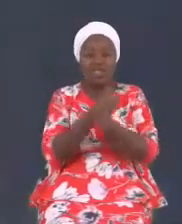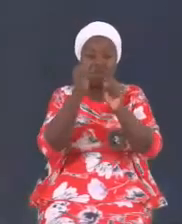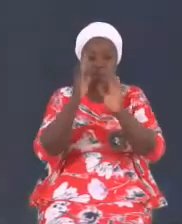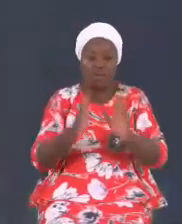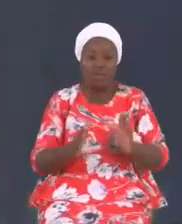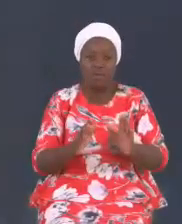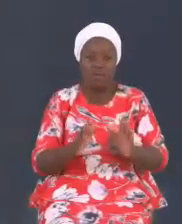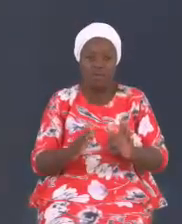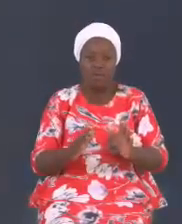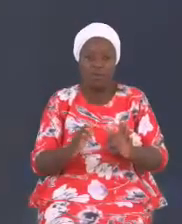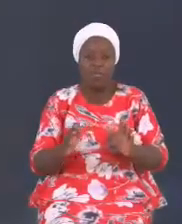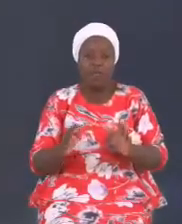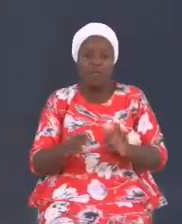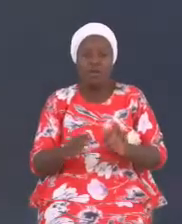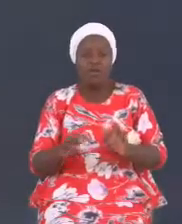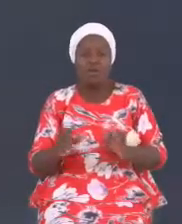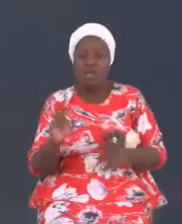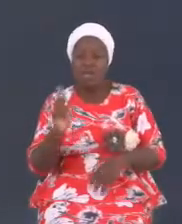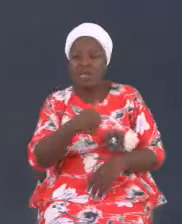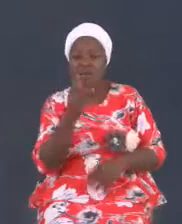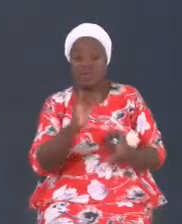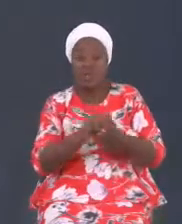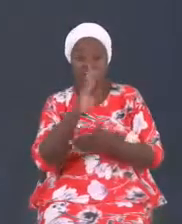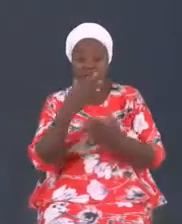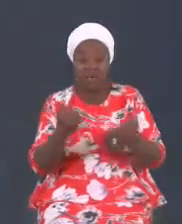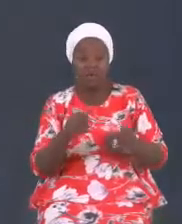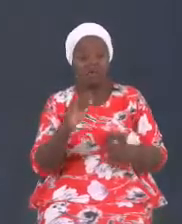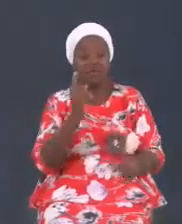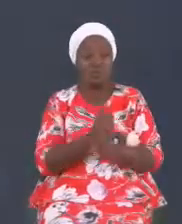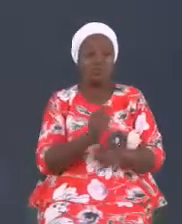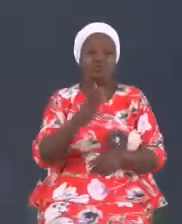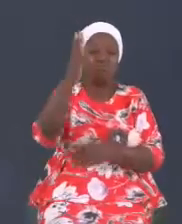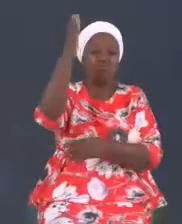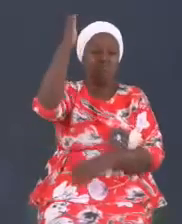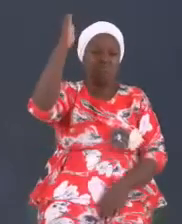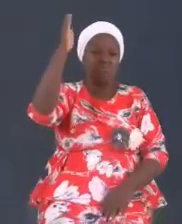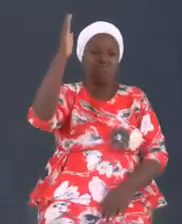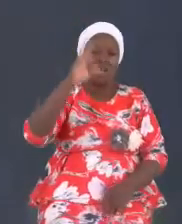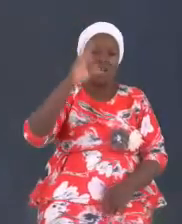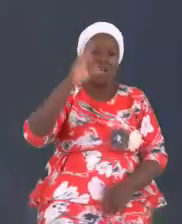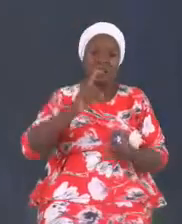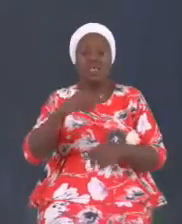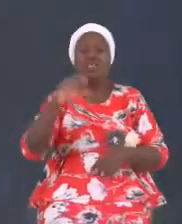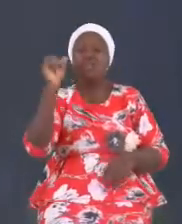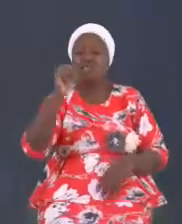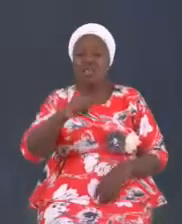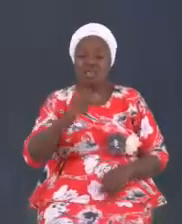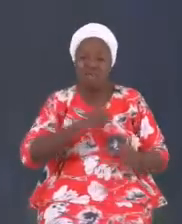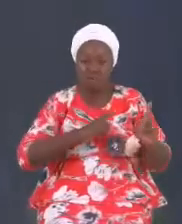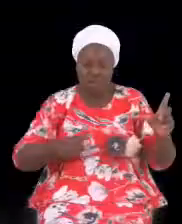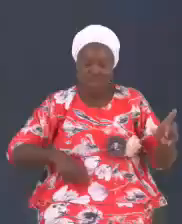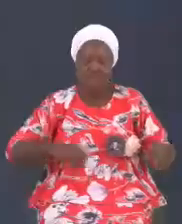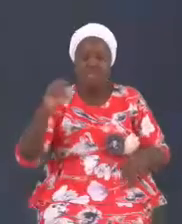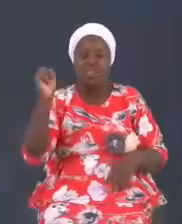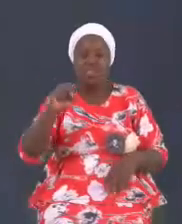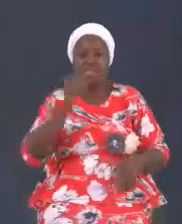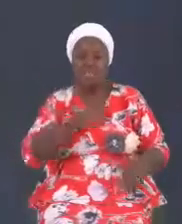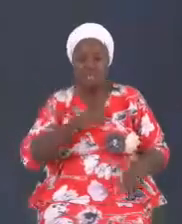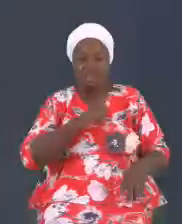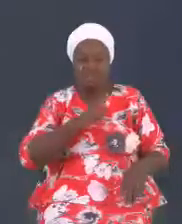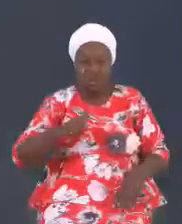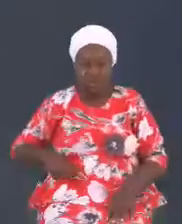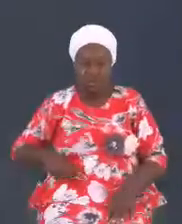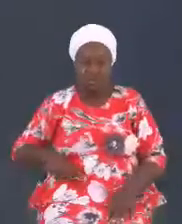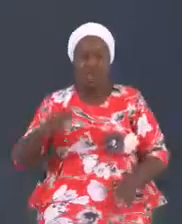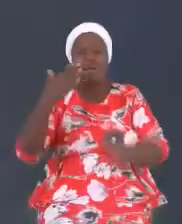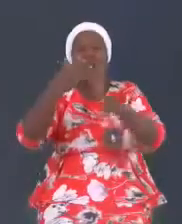Wherever you are, you raise up that hand. You say, yes, Lord. Yes, Lord. Yes, Lord.